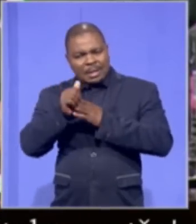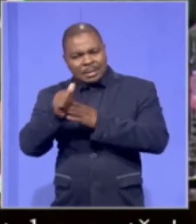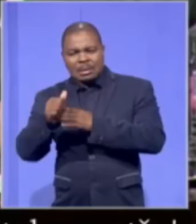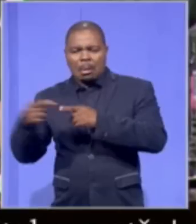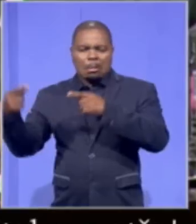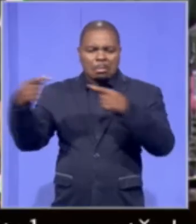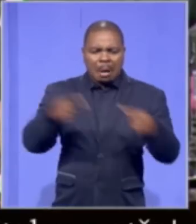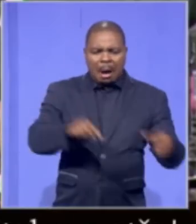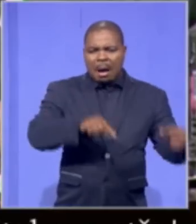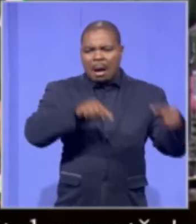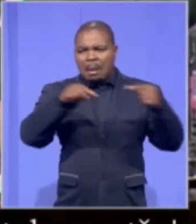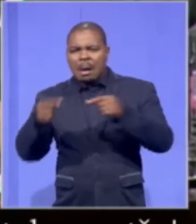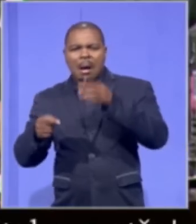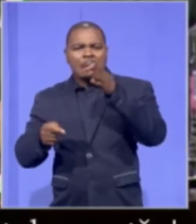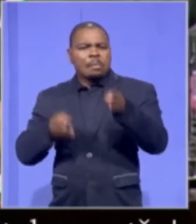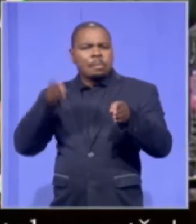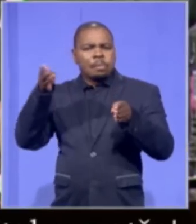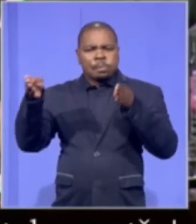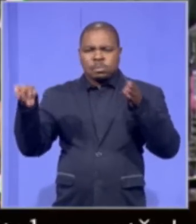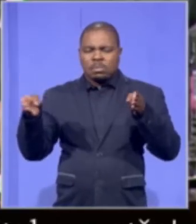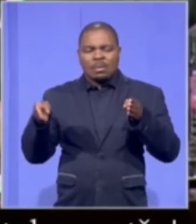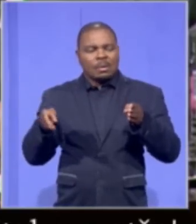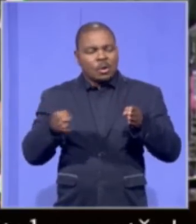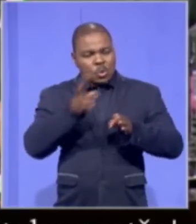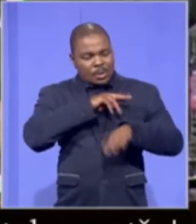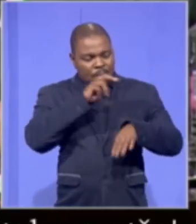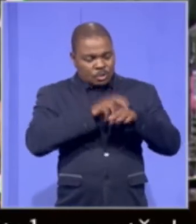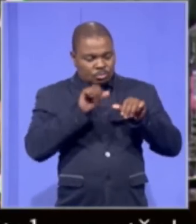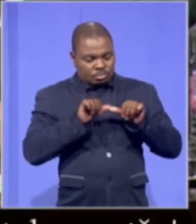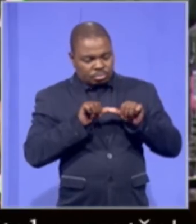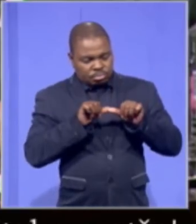We should continue to invest in the development of